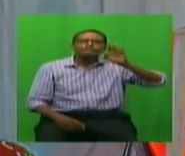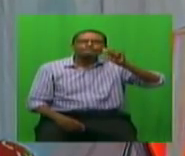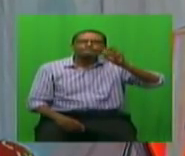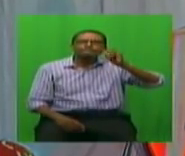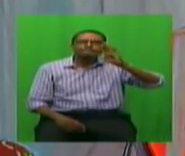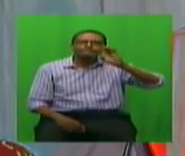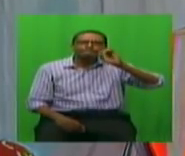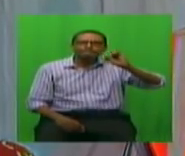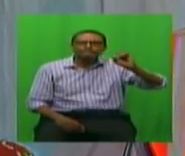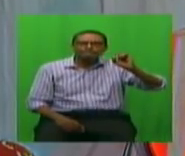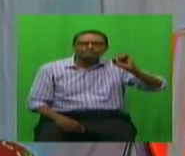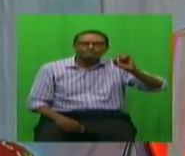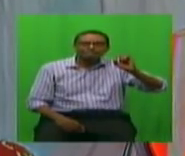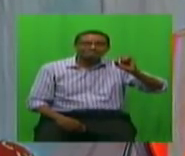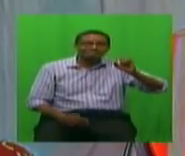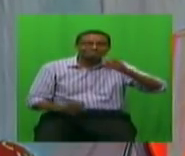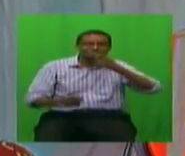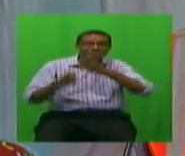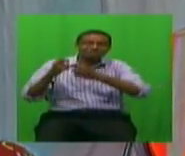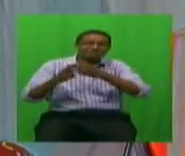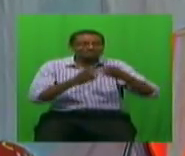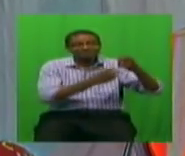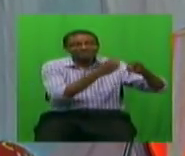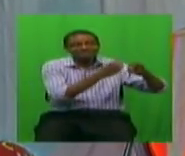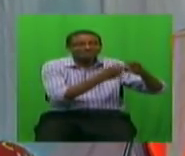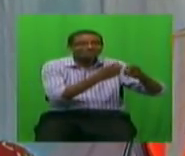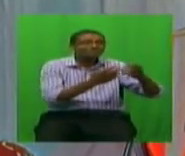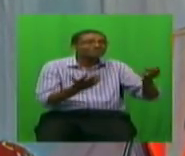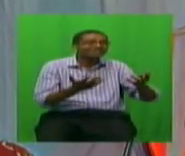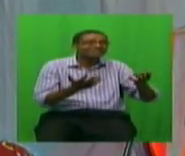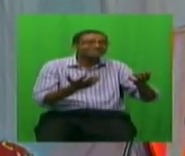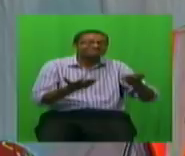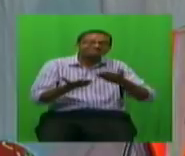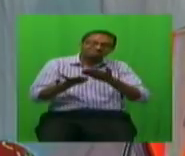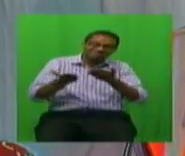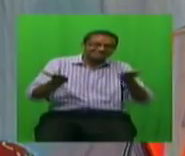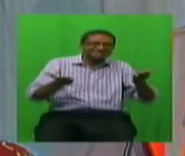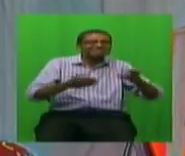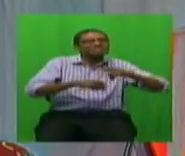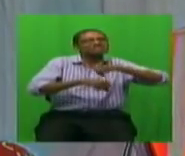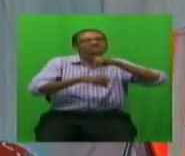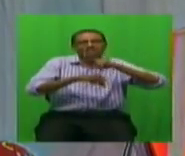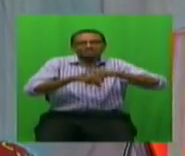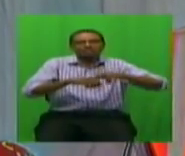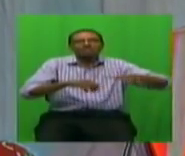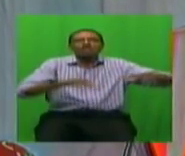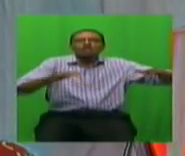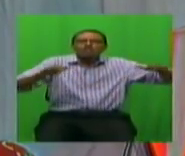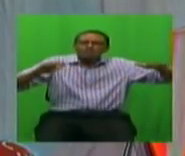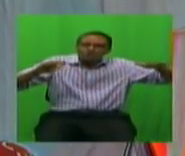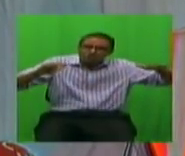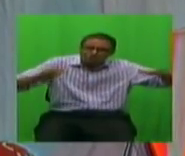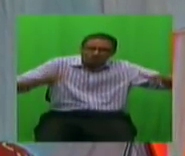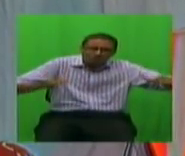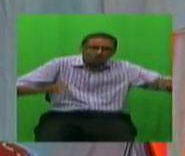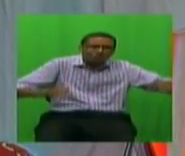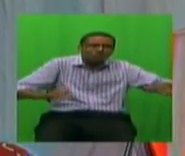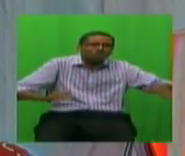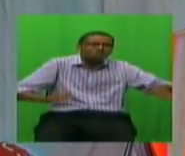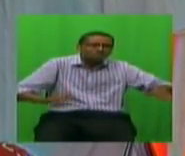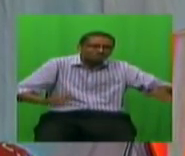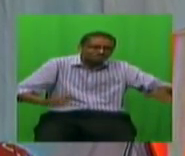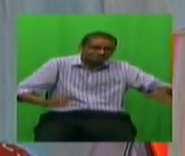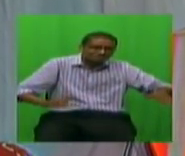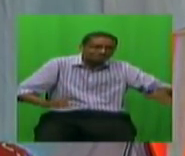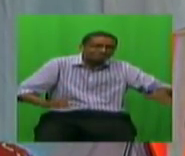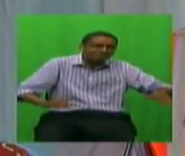The challenge with these areas are naturally the lowest part of the